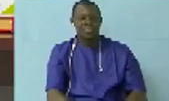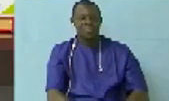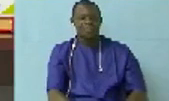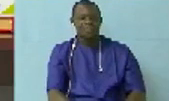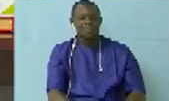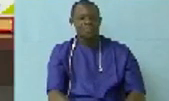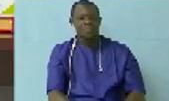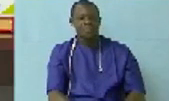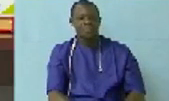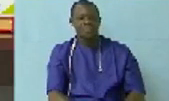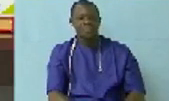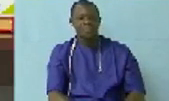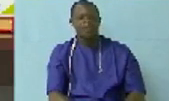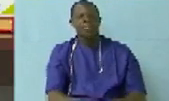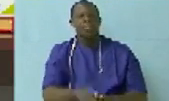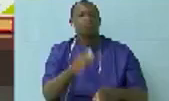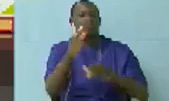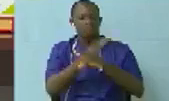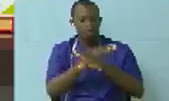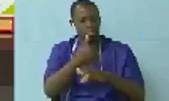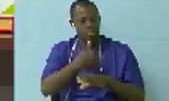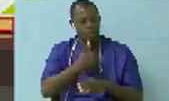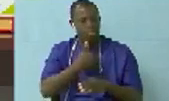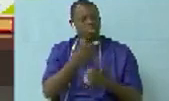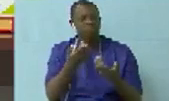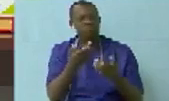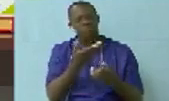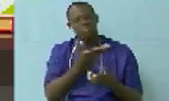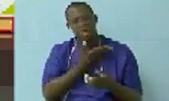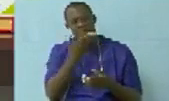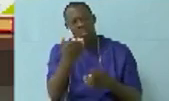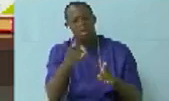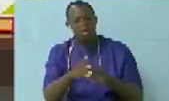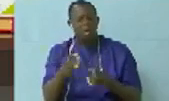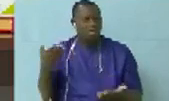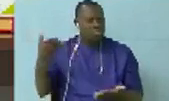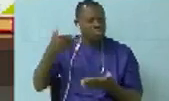That was where I was until March